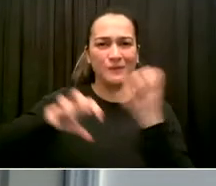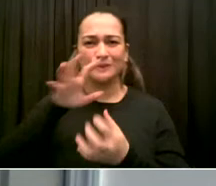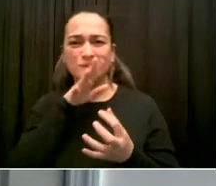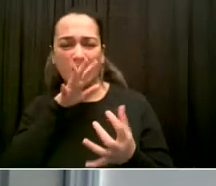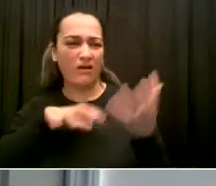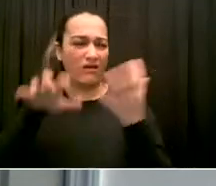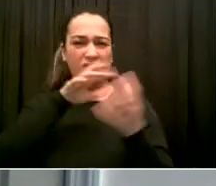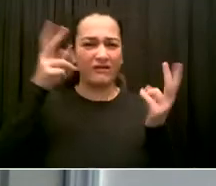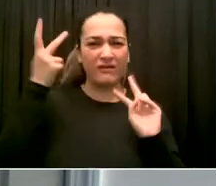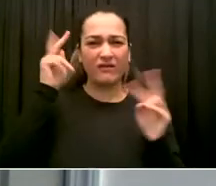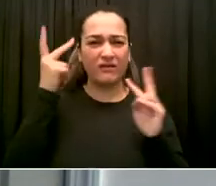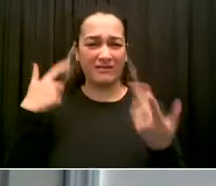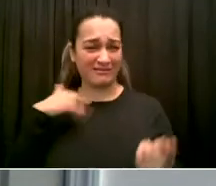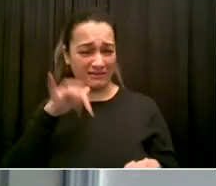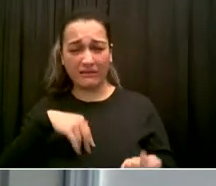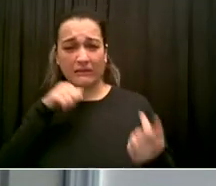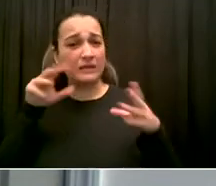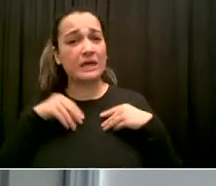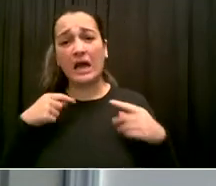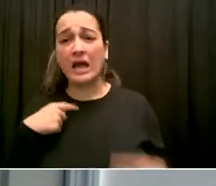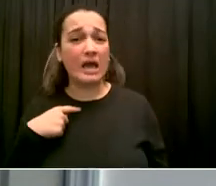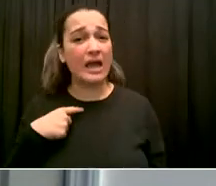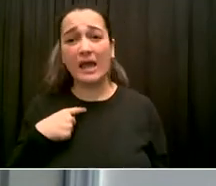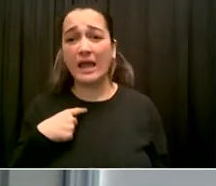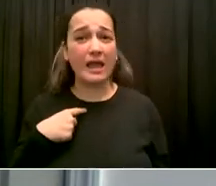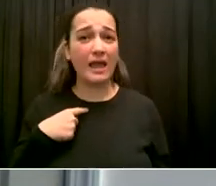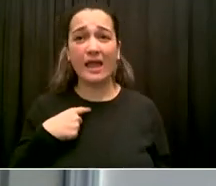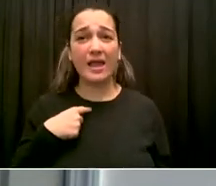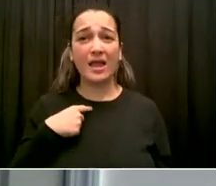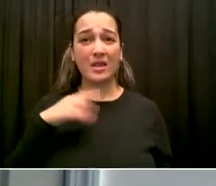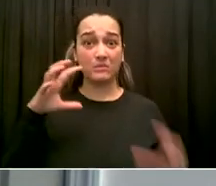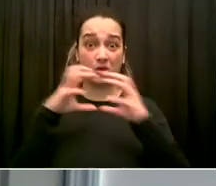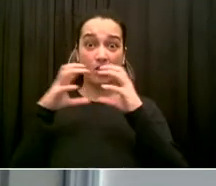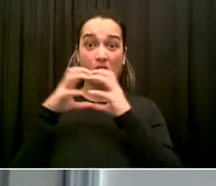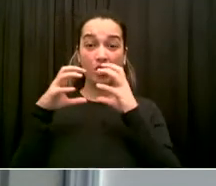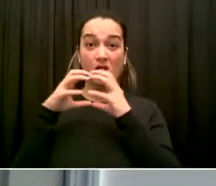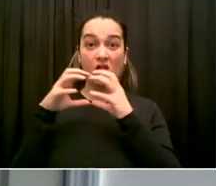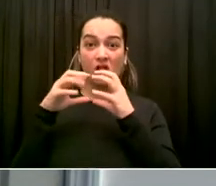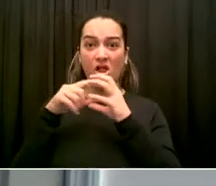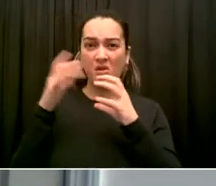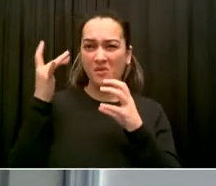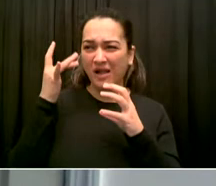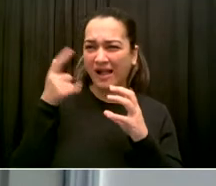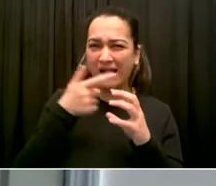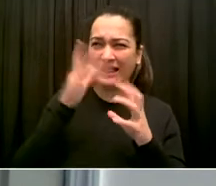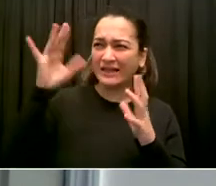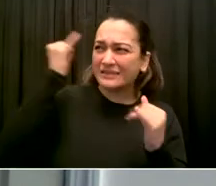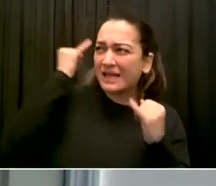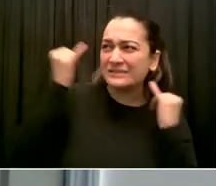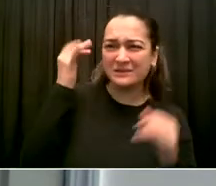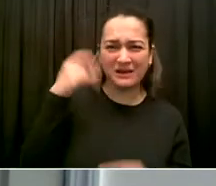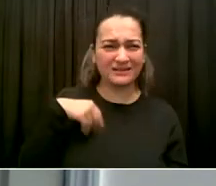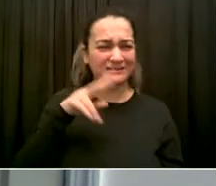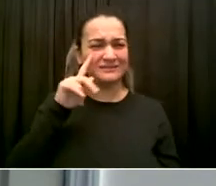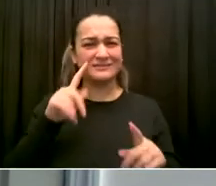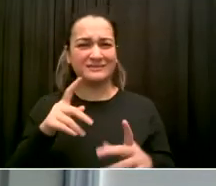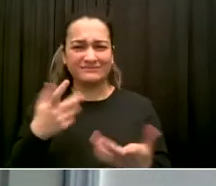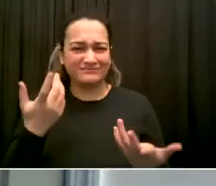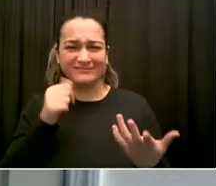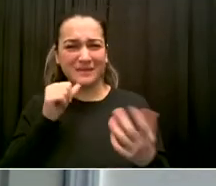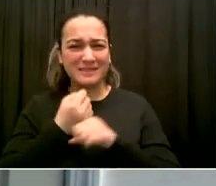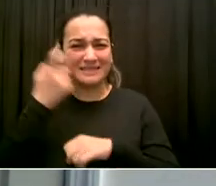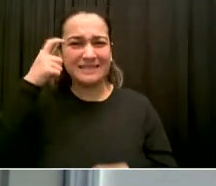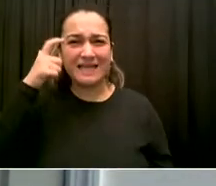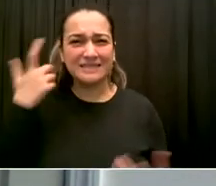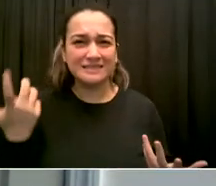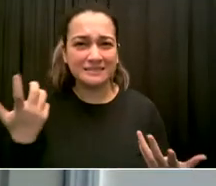have evolved. I've evolved. This has nothing to do with the fact that Dom Smith needs to play every day or anything to do with the construction of the New York